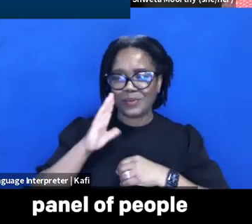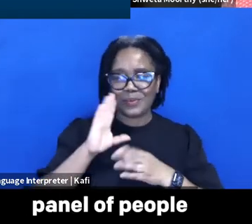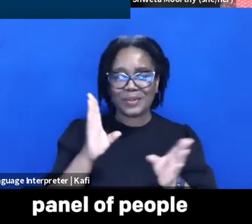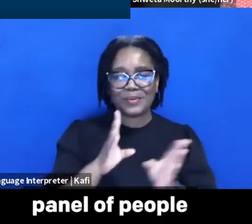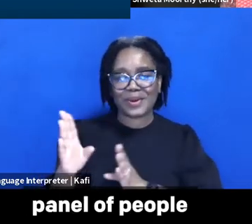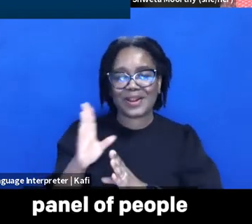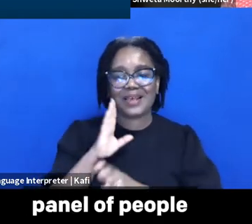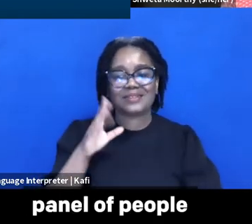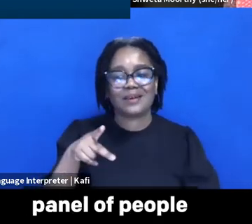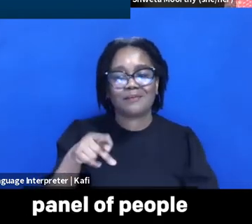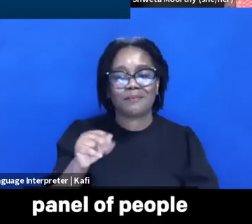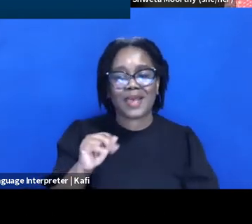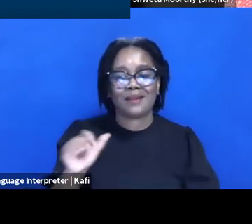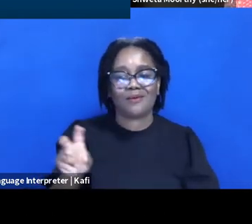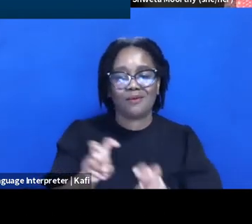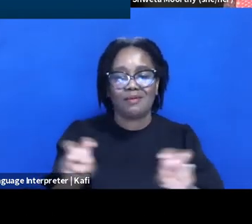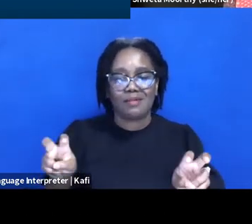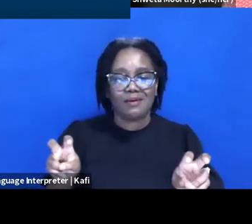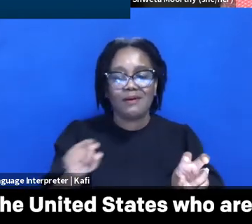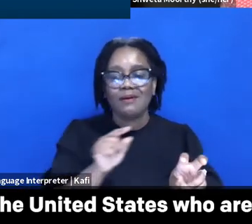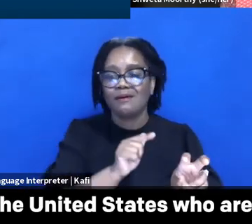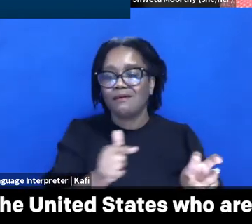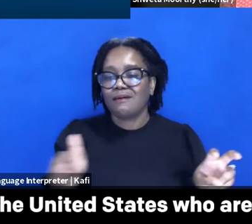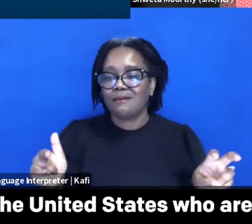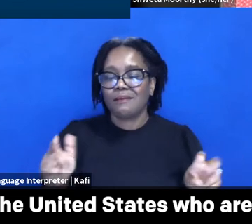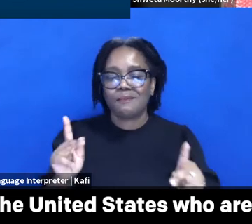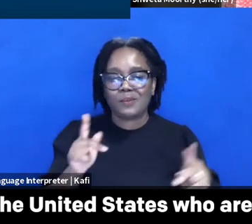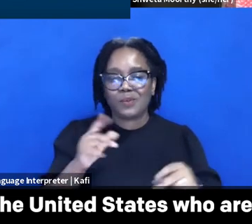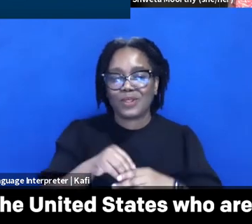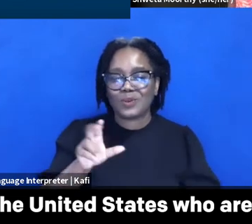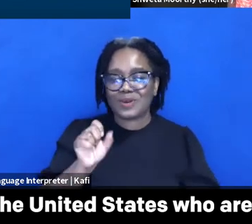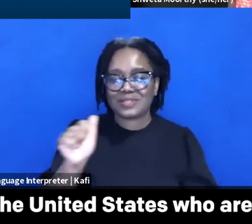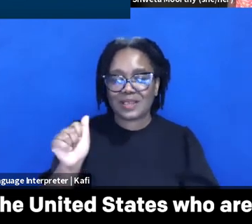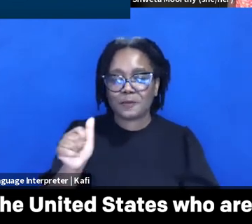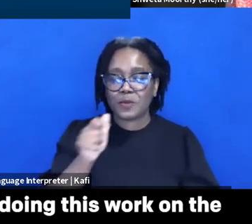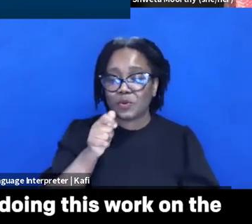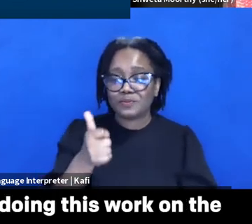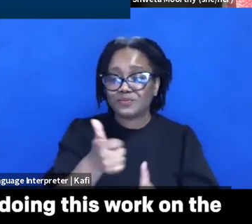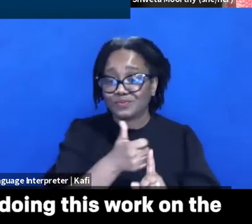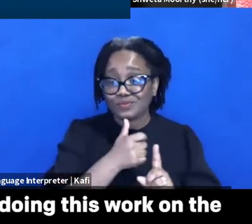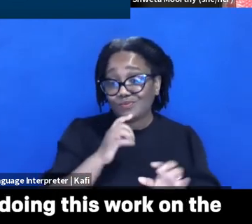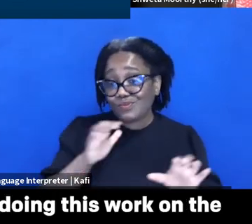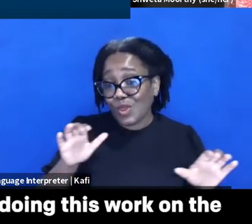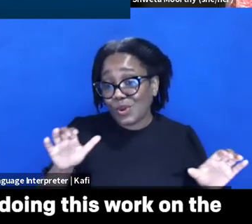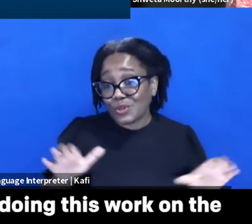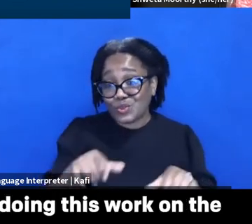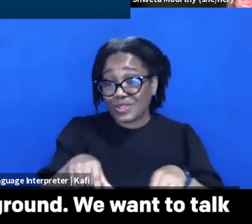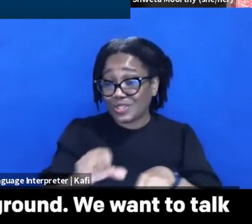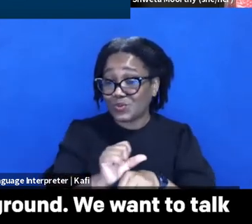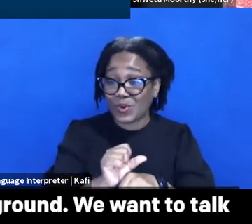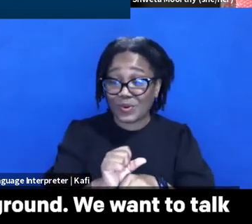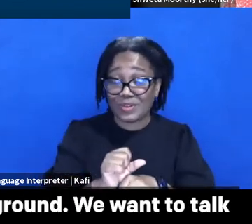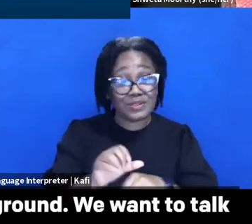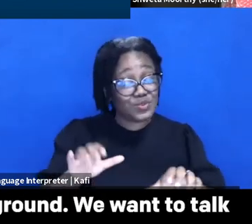panel of people in the United States who are doing this work on the